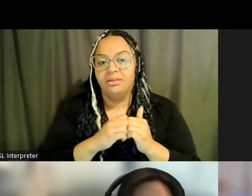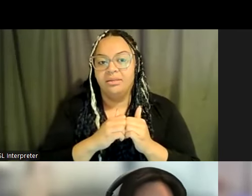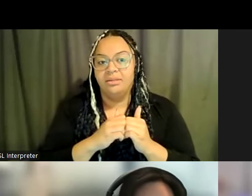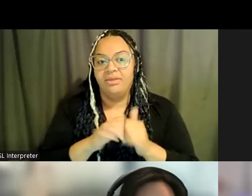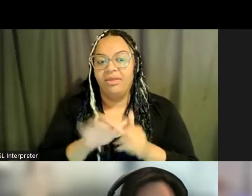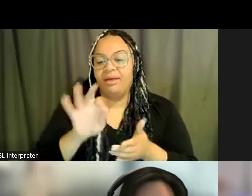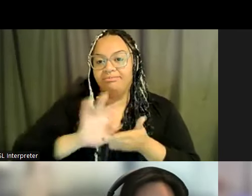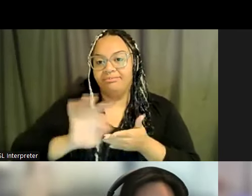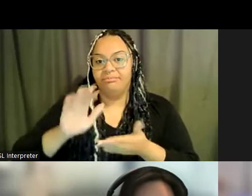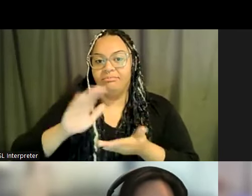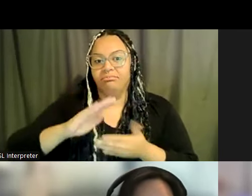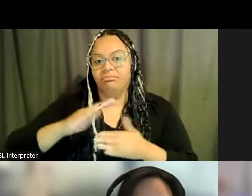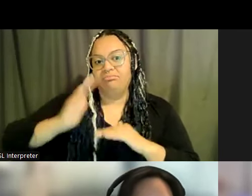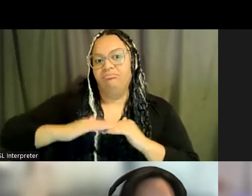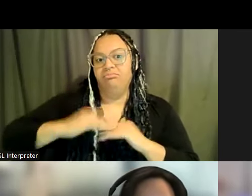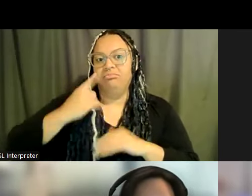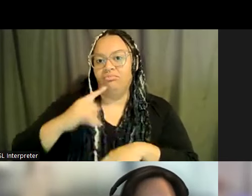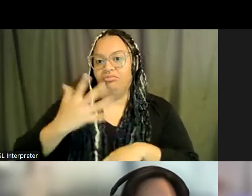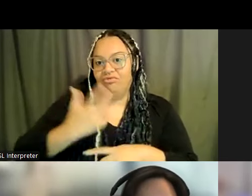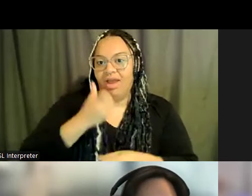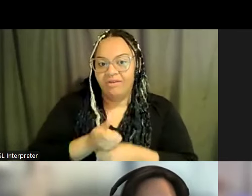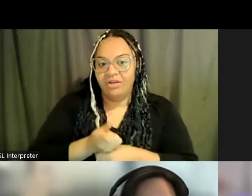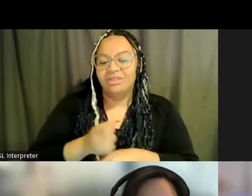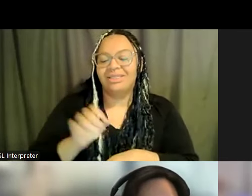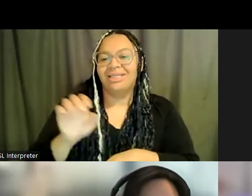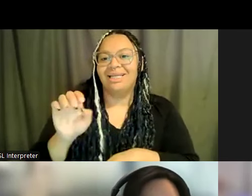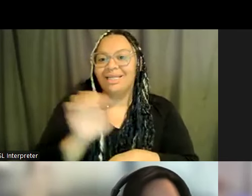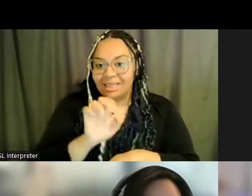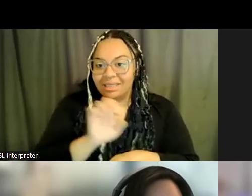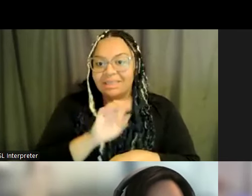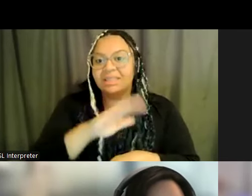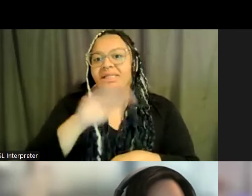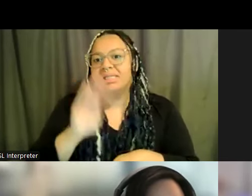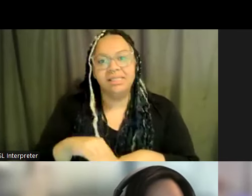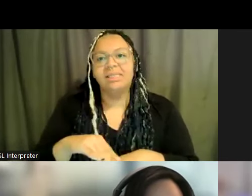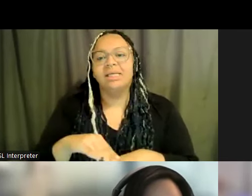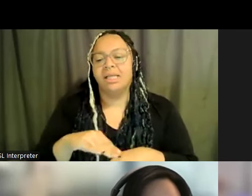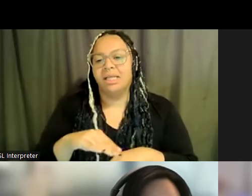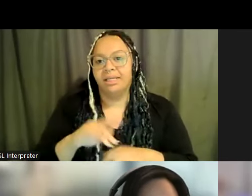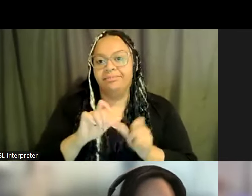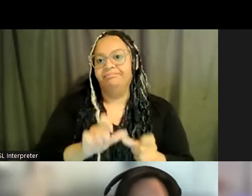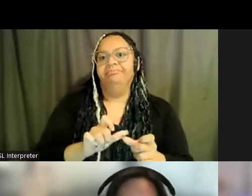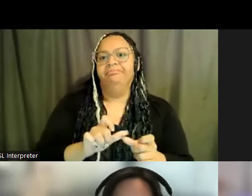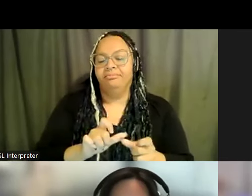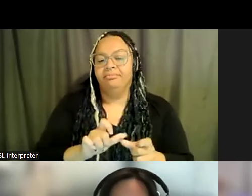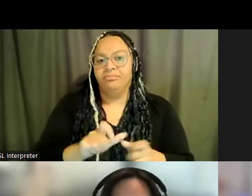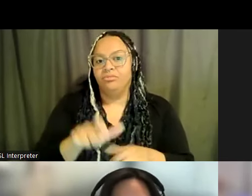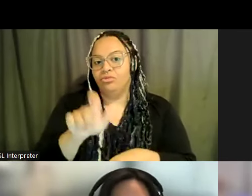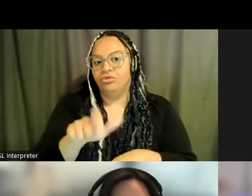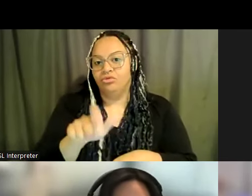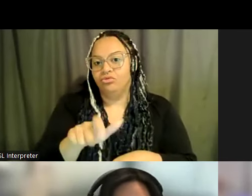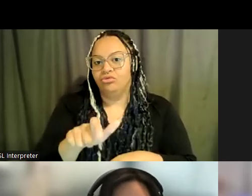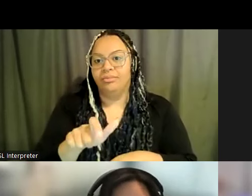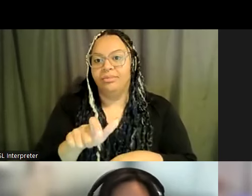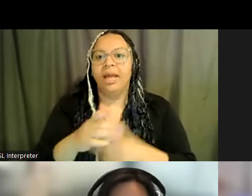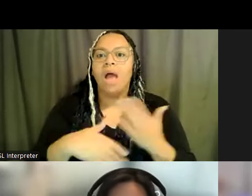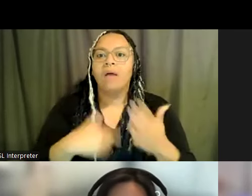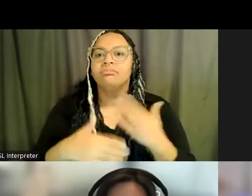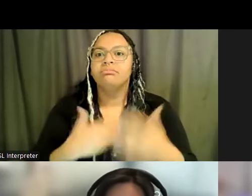for our 5 years, the East region is statistically unstable and should be interpreted with caution at this